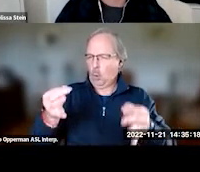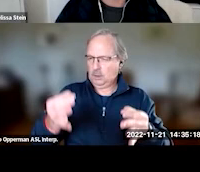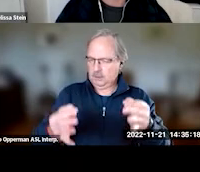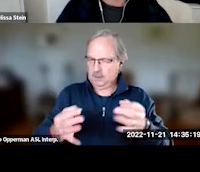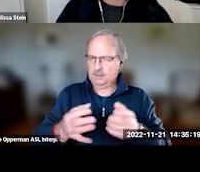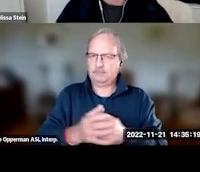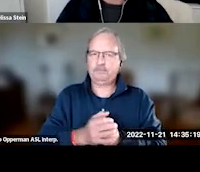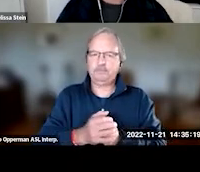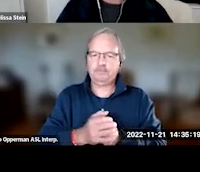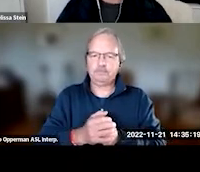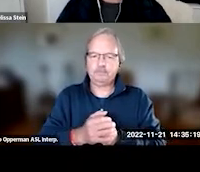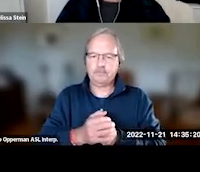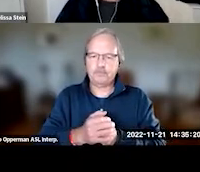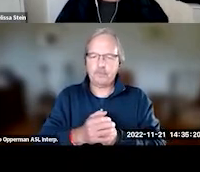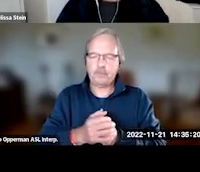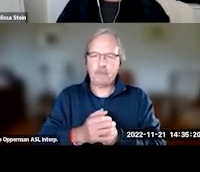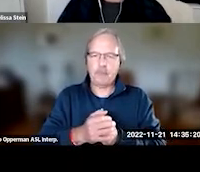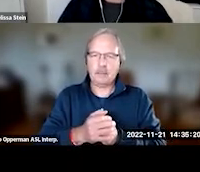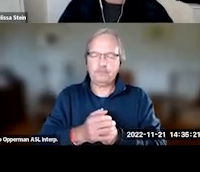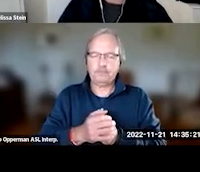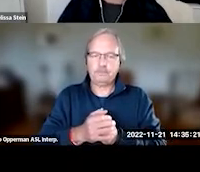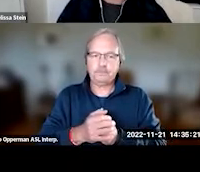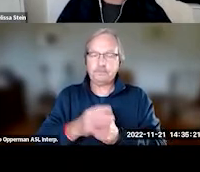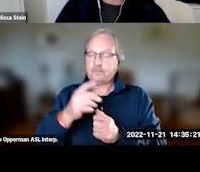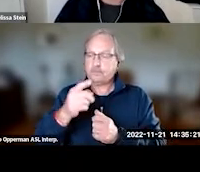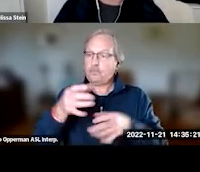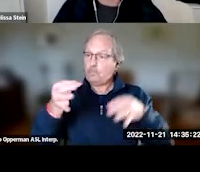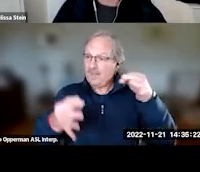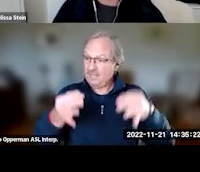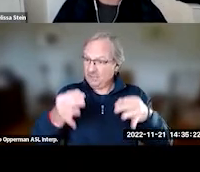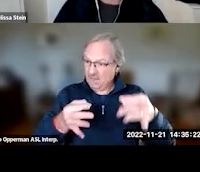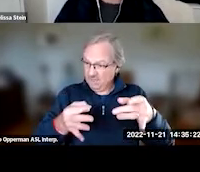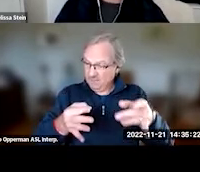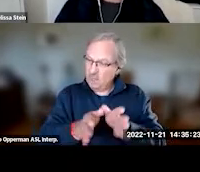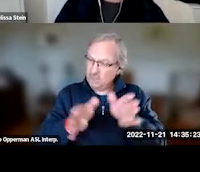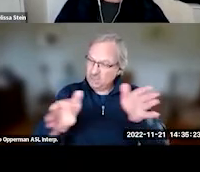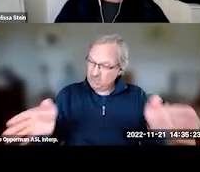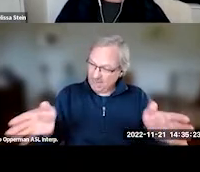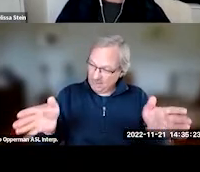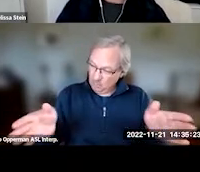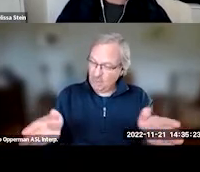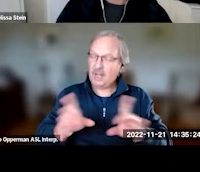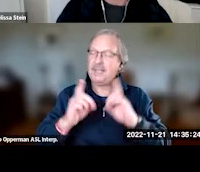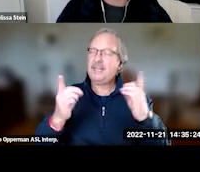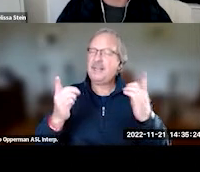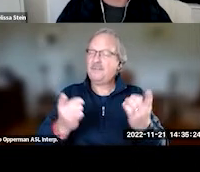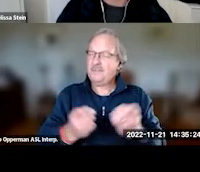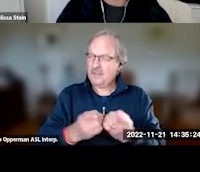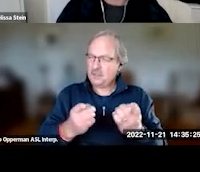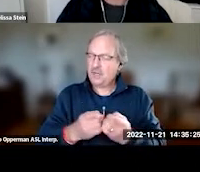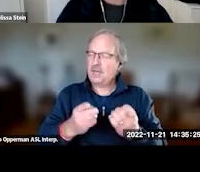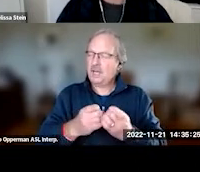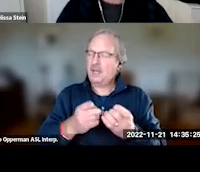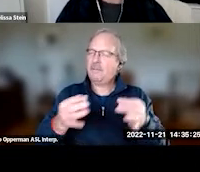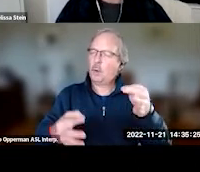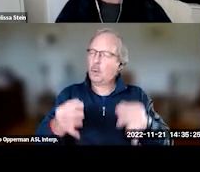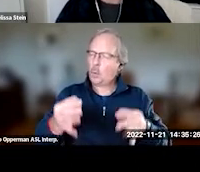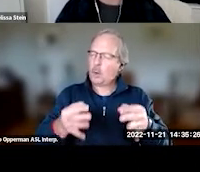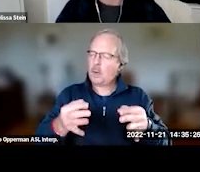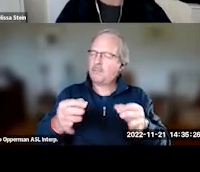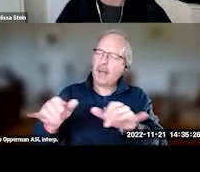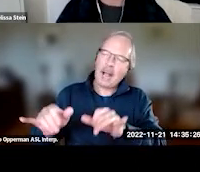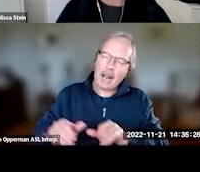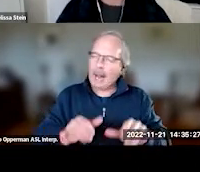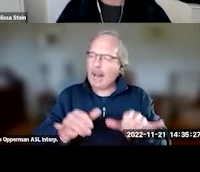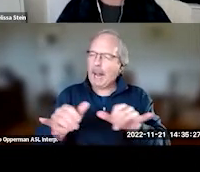The Honorable Jack Durkin is a judge for the General Division of Mahoney County Court of Common Pleas in Ohio. He was